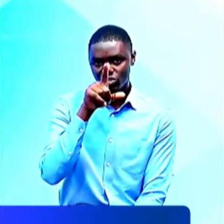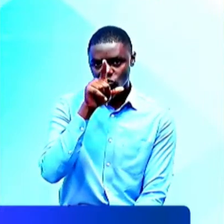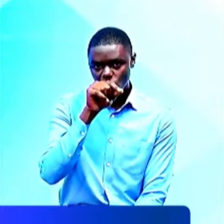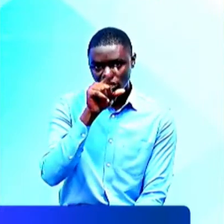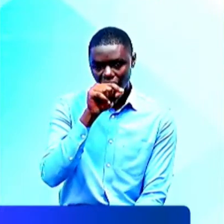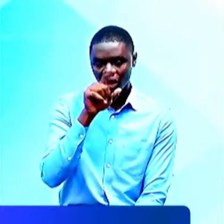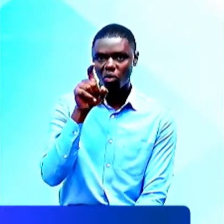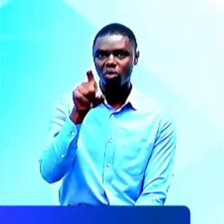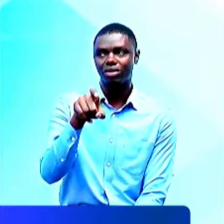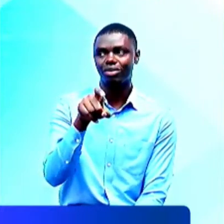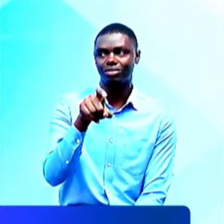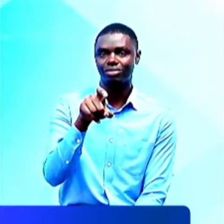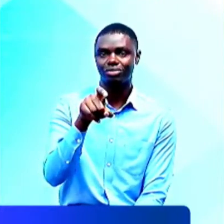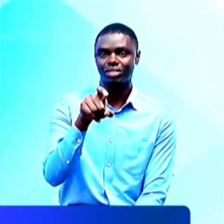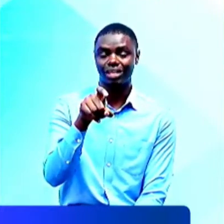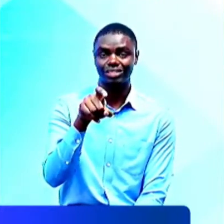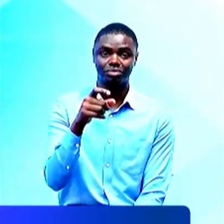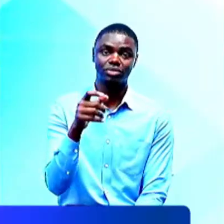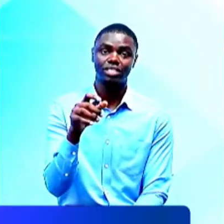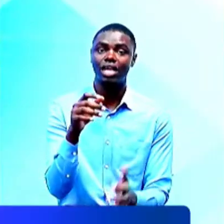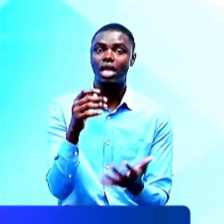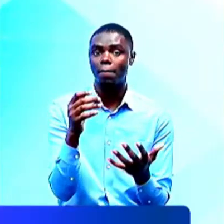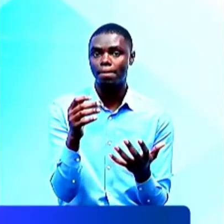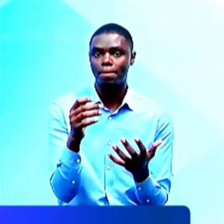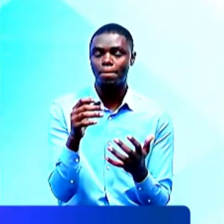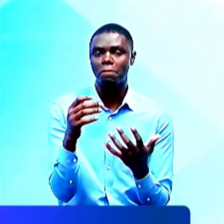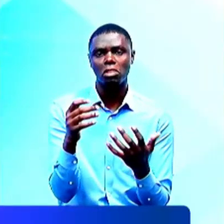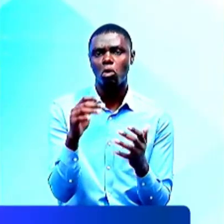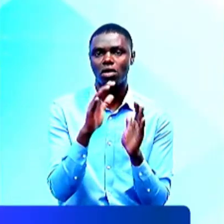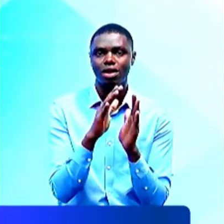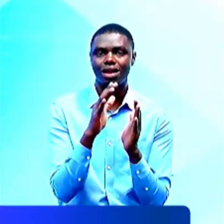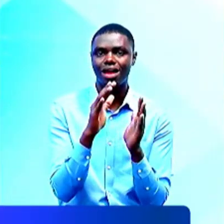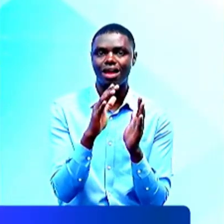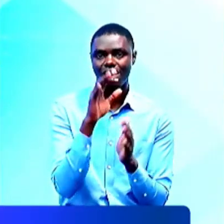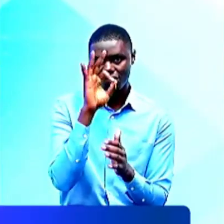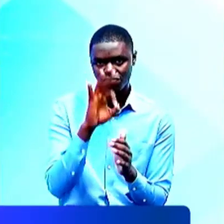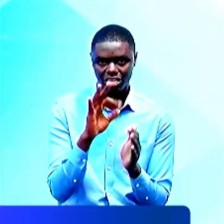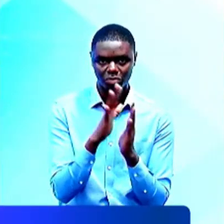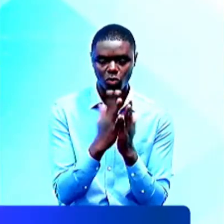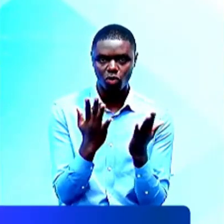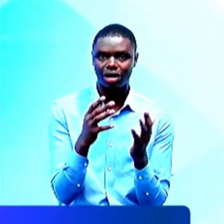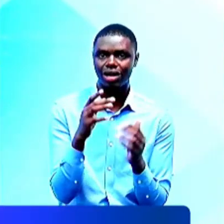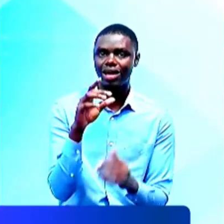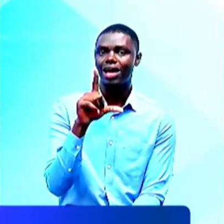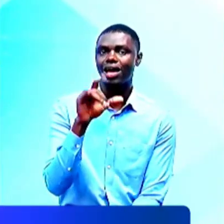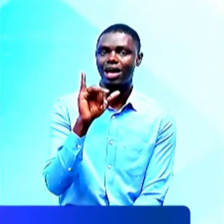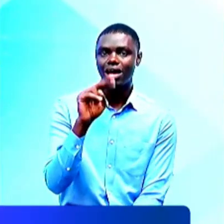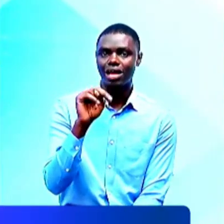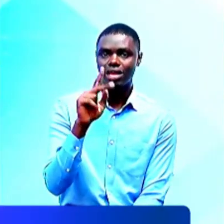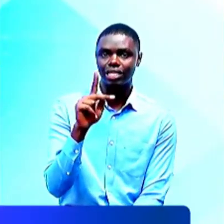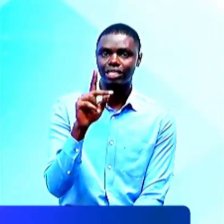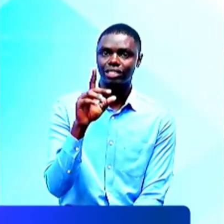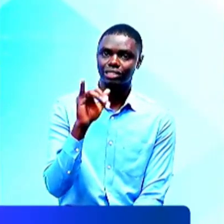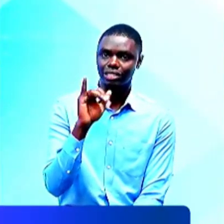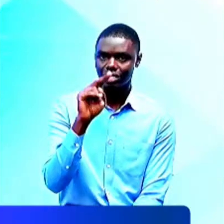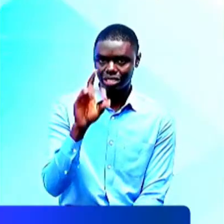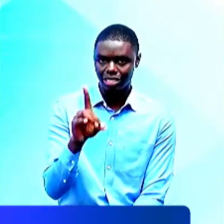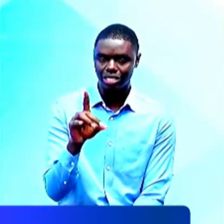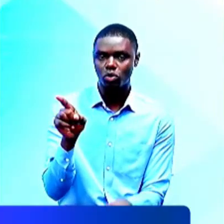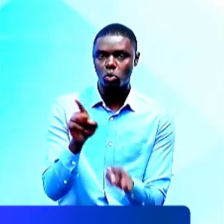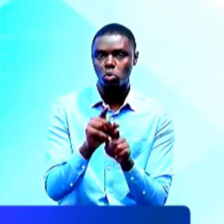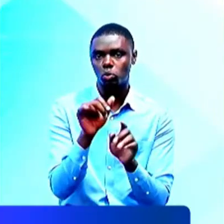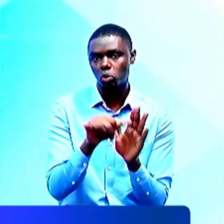formerly X, formerly Twitter. That is on Facebook, LinkedIn, and across